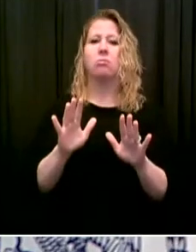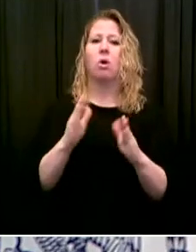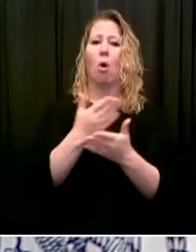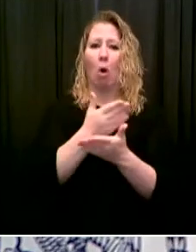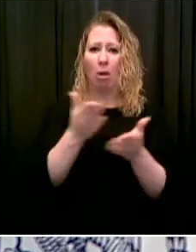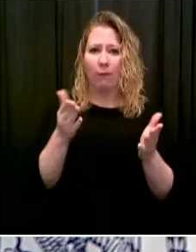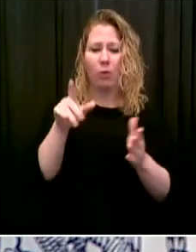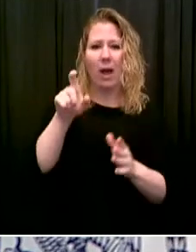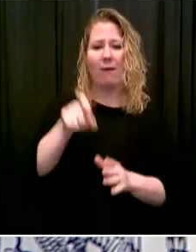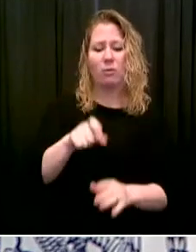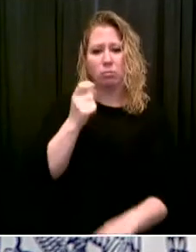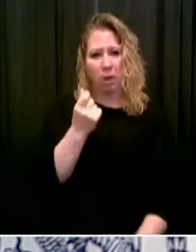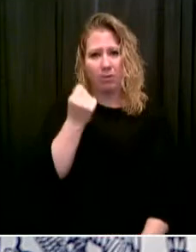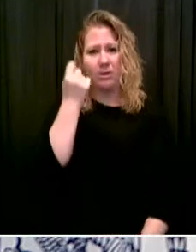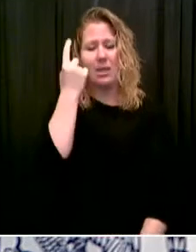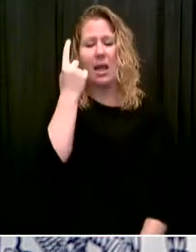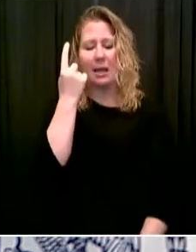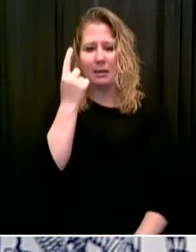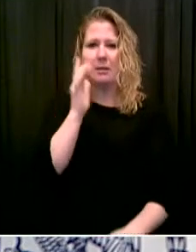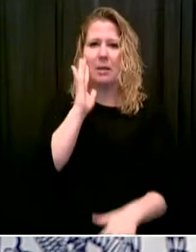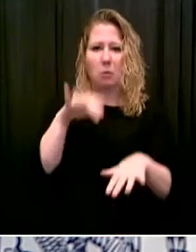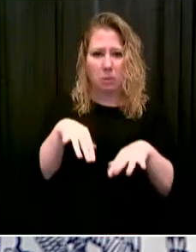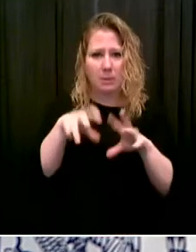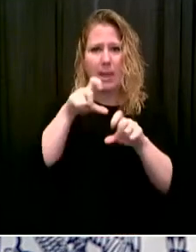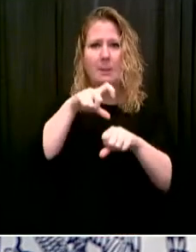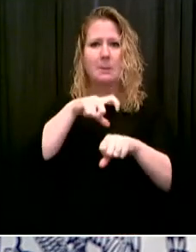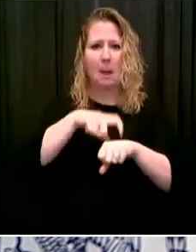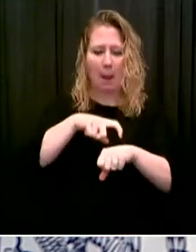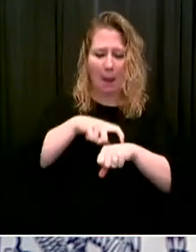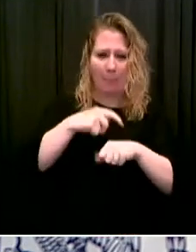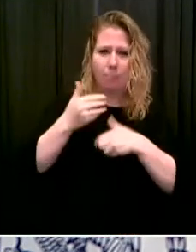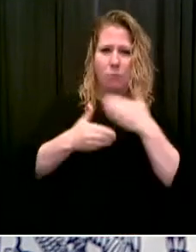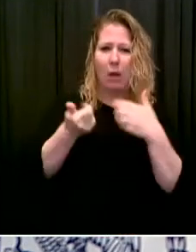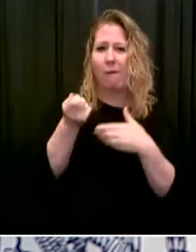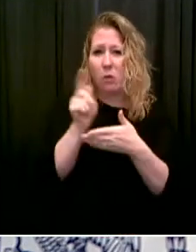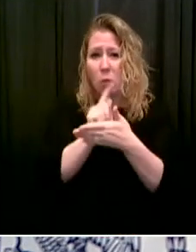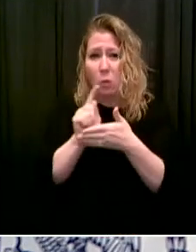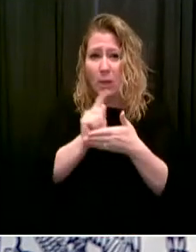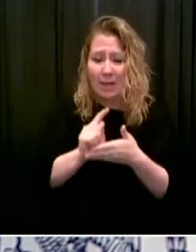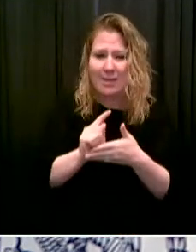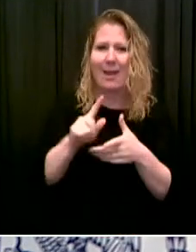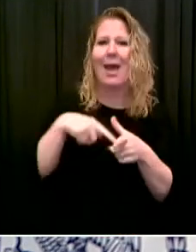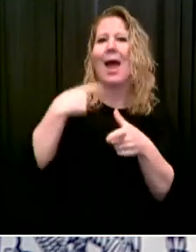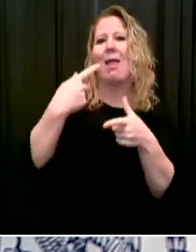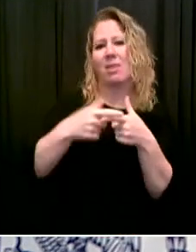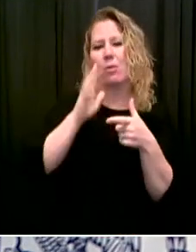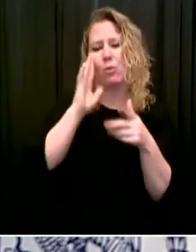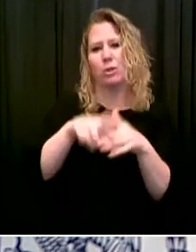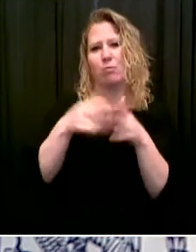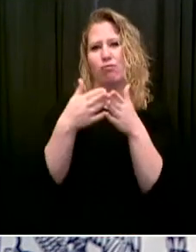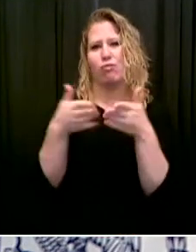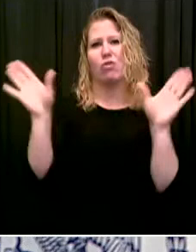only a few weeks, and then there's plenty of time for general election campaigns. Go ahead, Andrew.